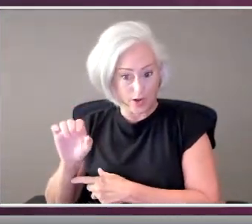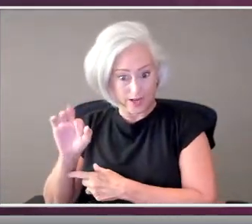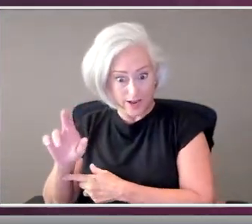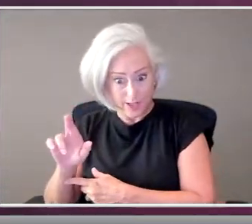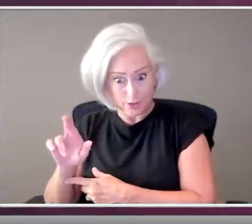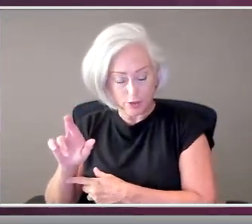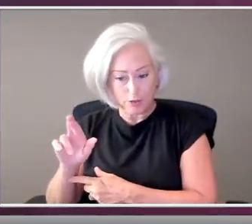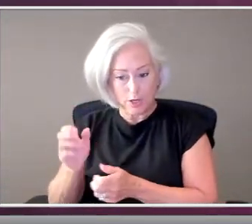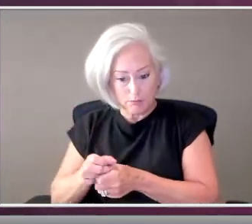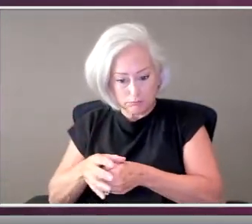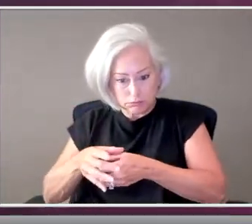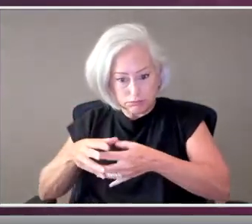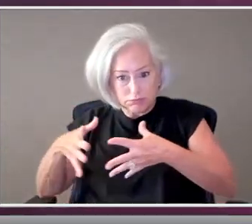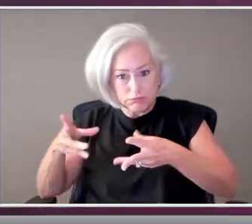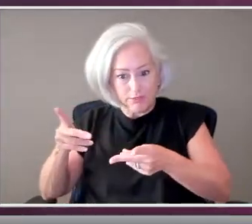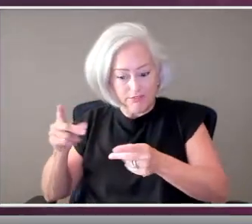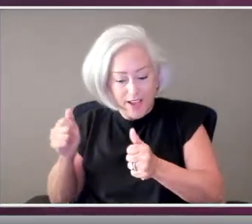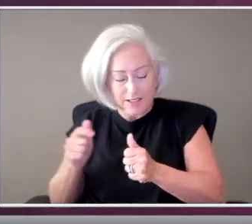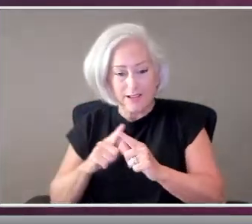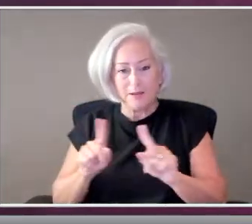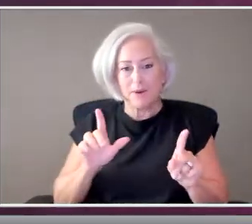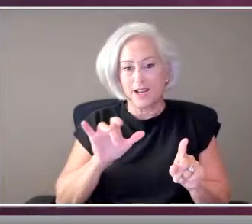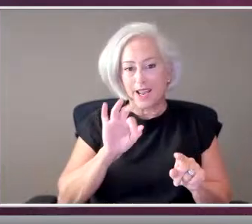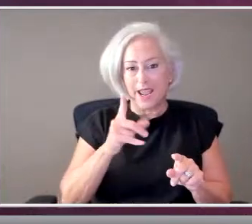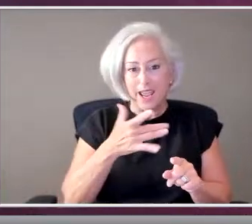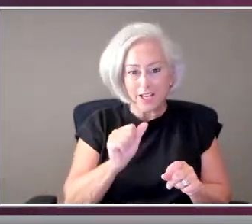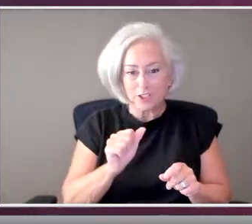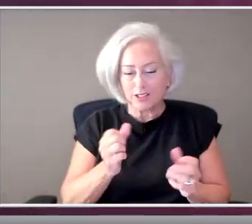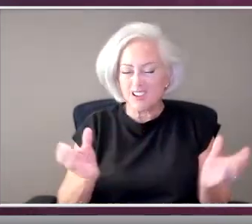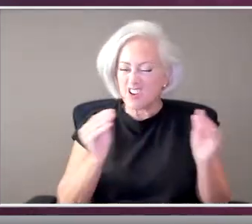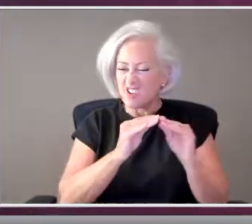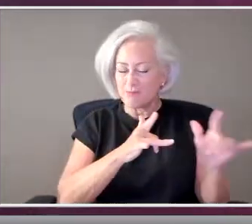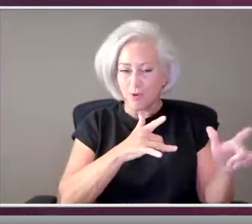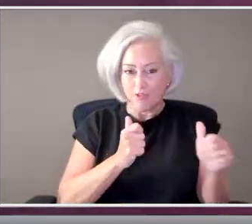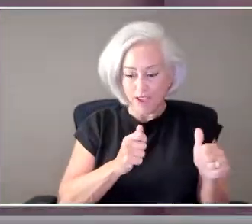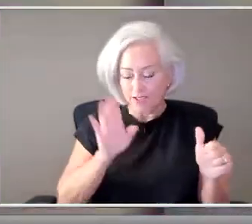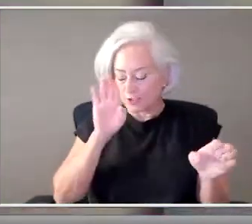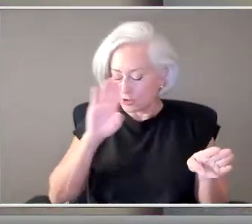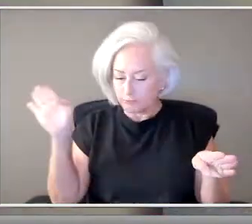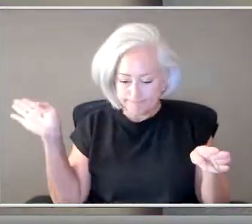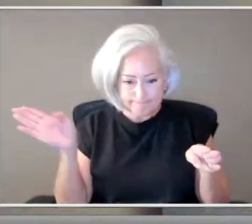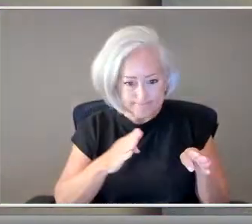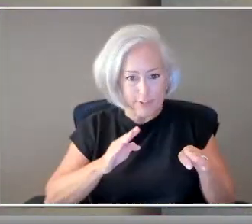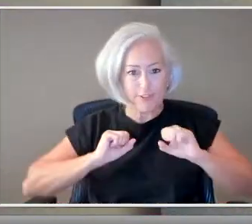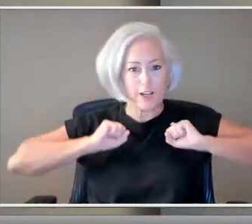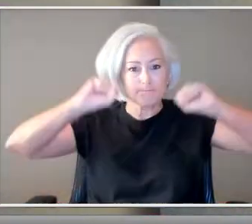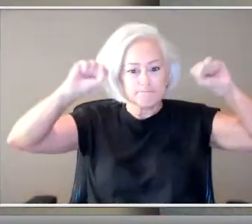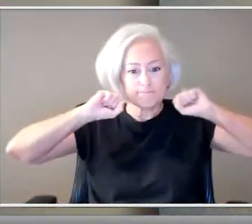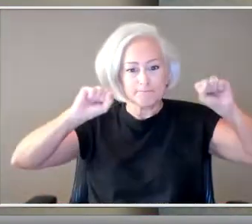Janine Kiesling shows us, Angela turned to fitness to help her survive.